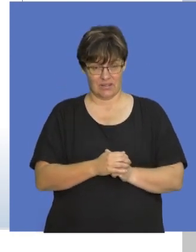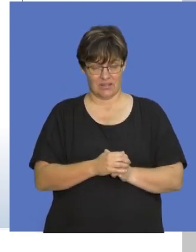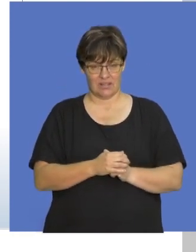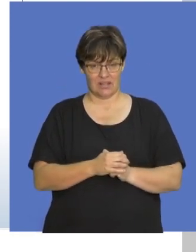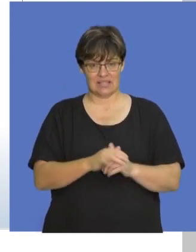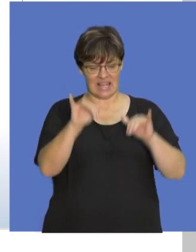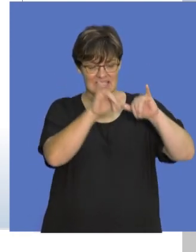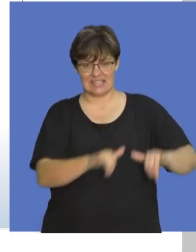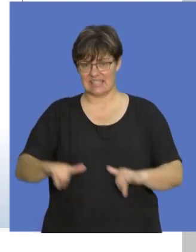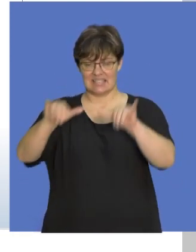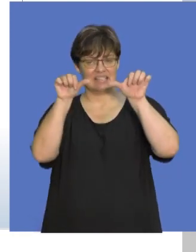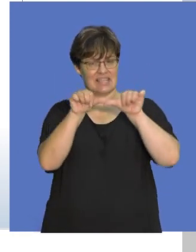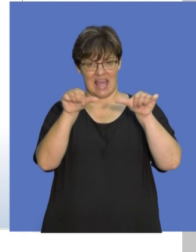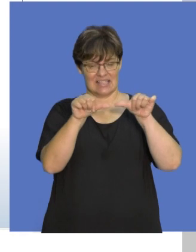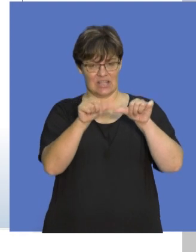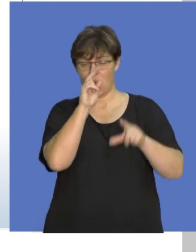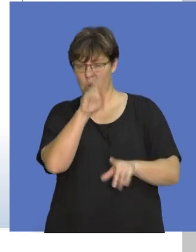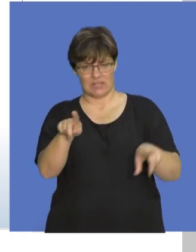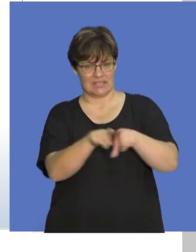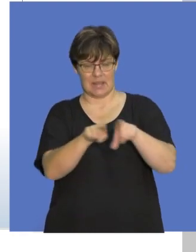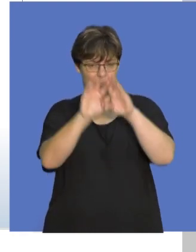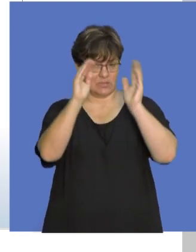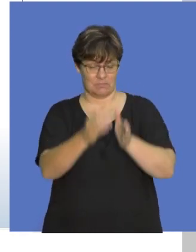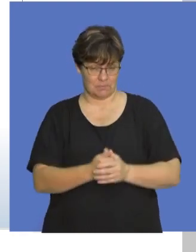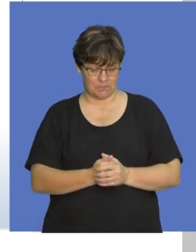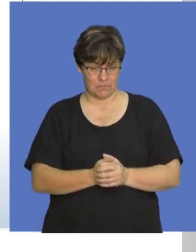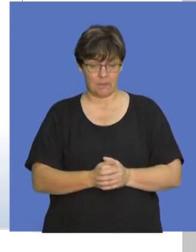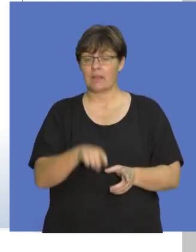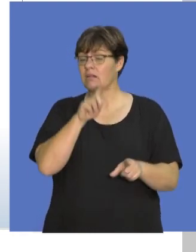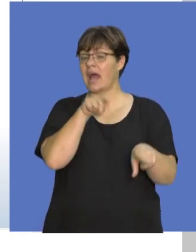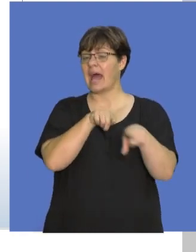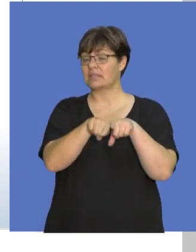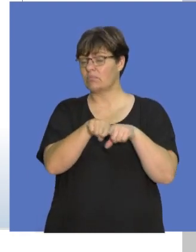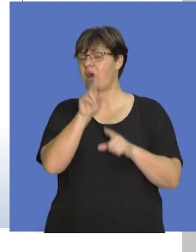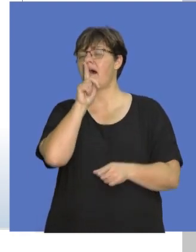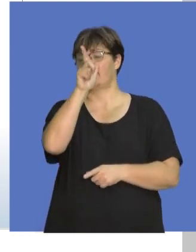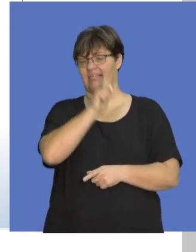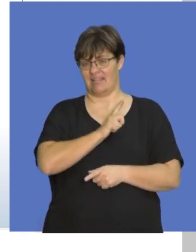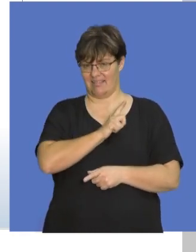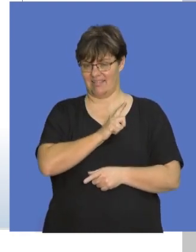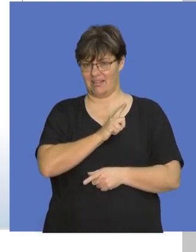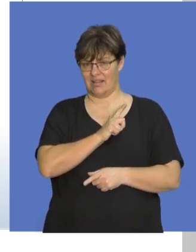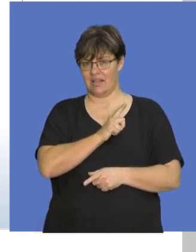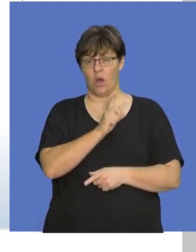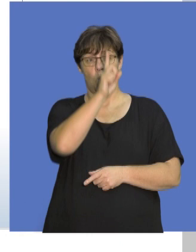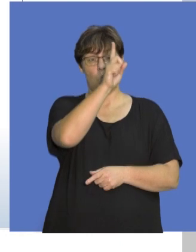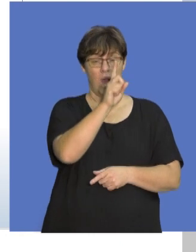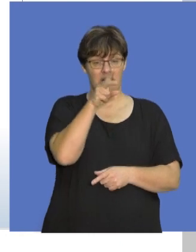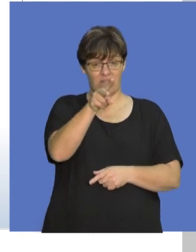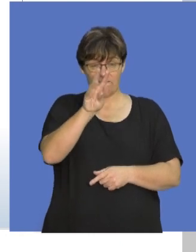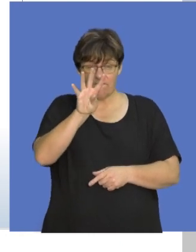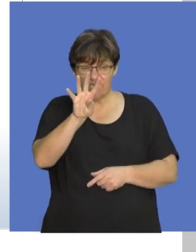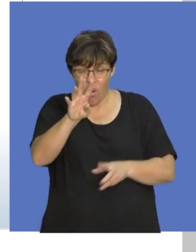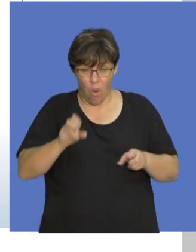us. They're equal in size and shape. And so this experimental idea tells us that there's a 1